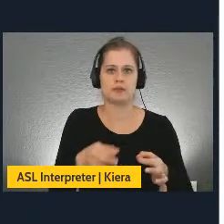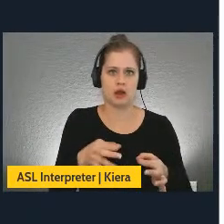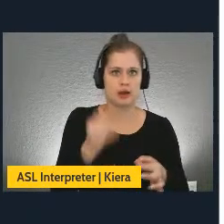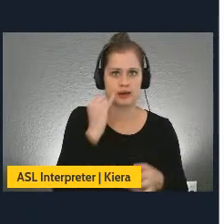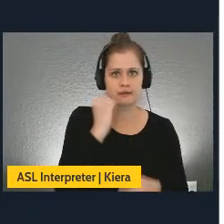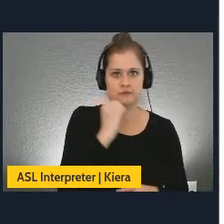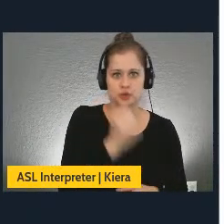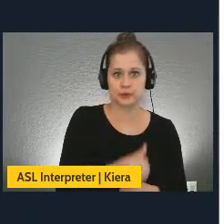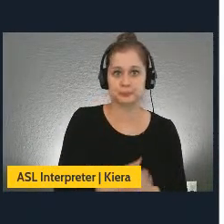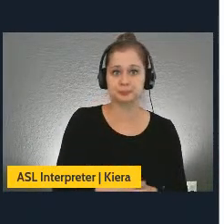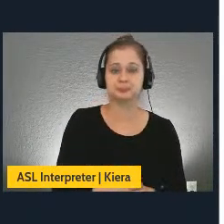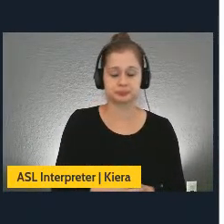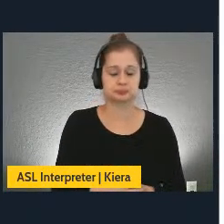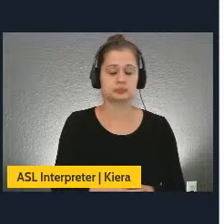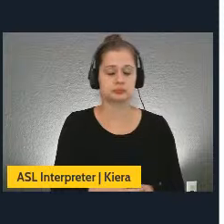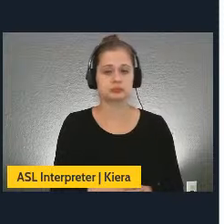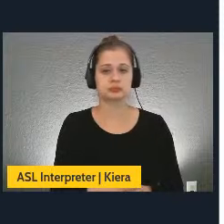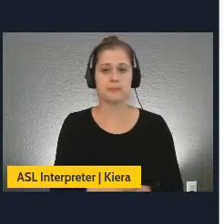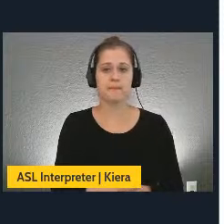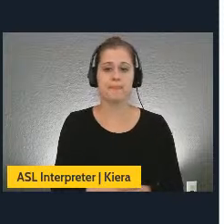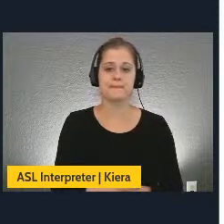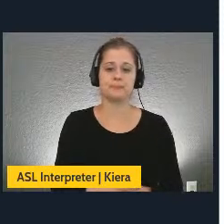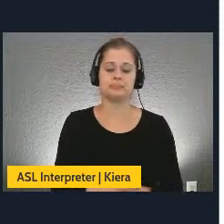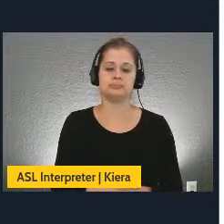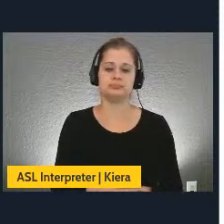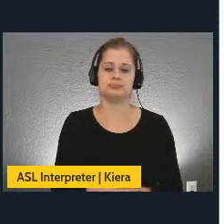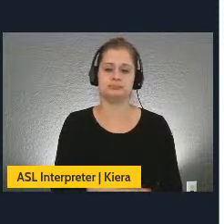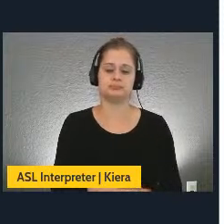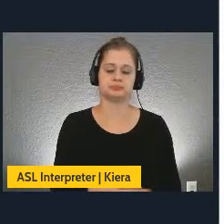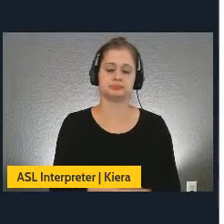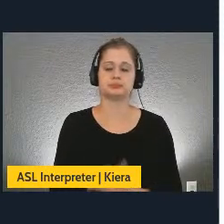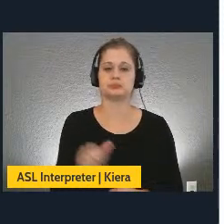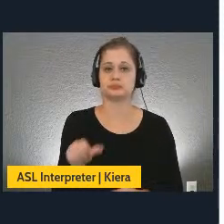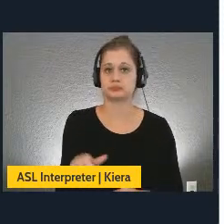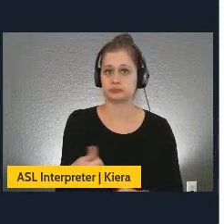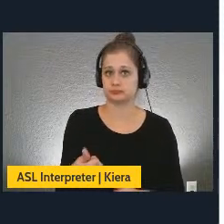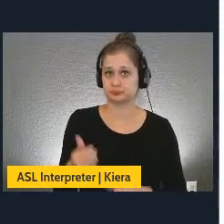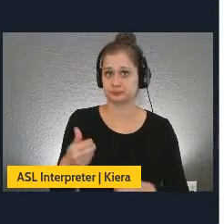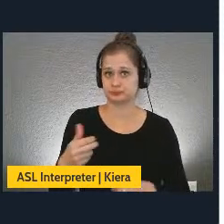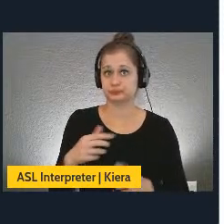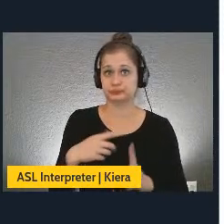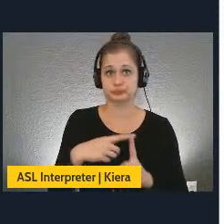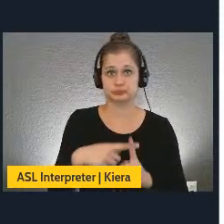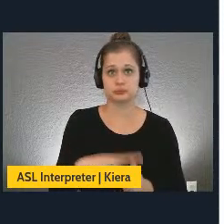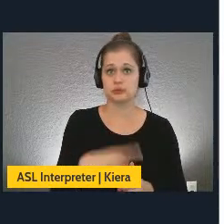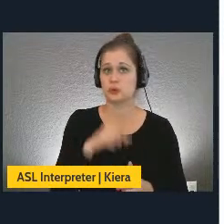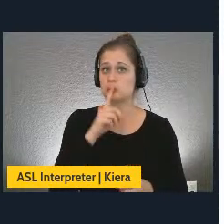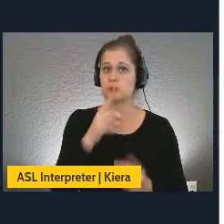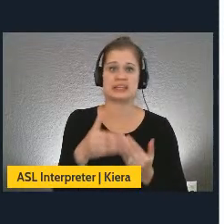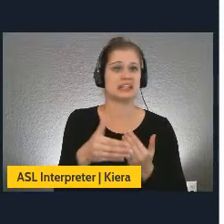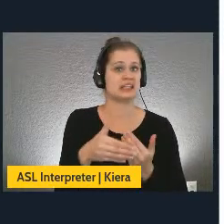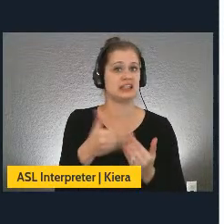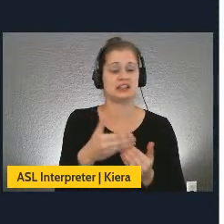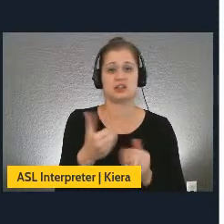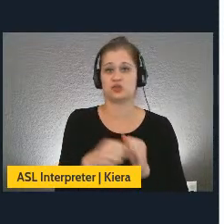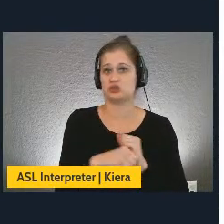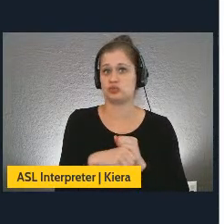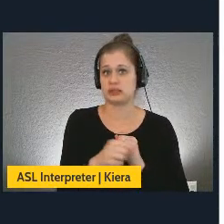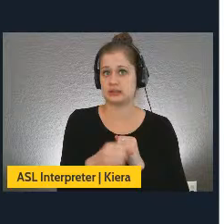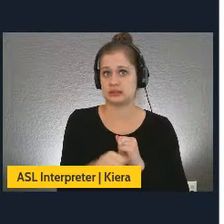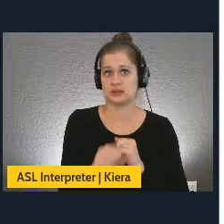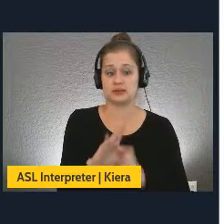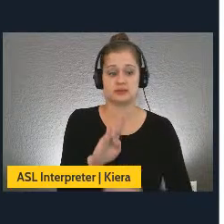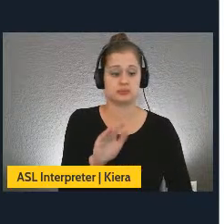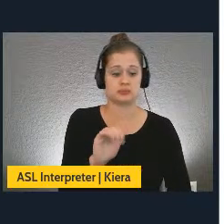And another thing that's so great about them is they're super easy to extend. You can just extend the base class, and you